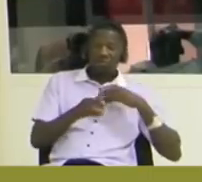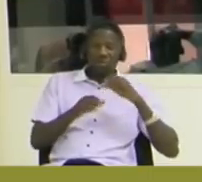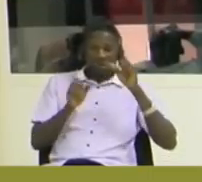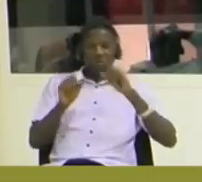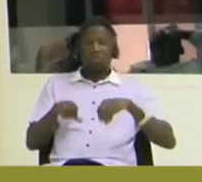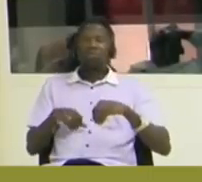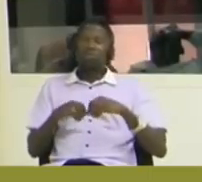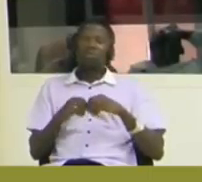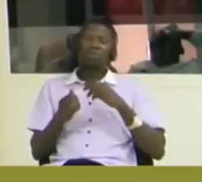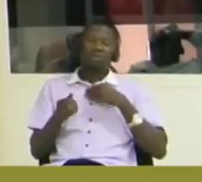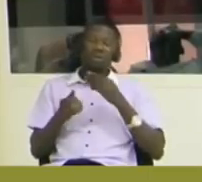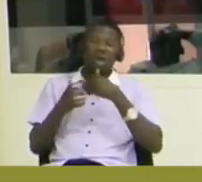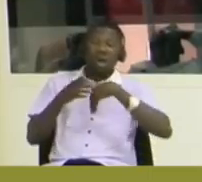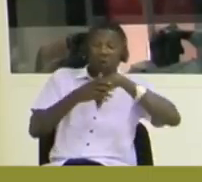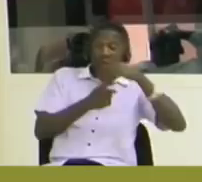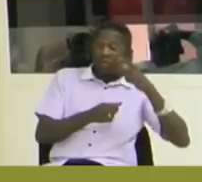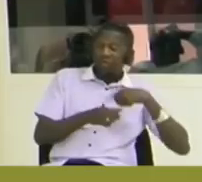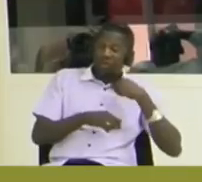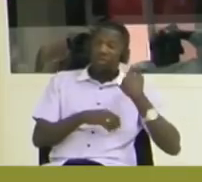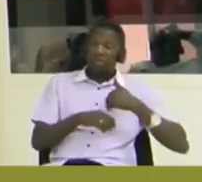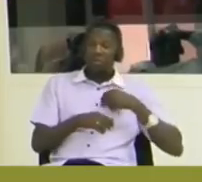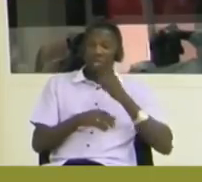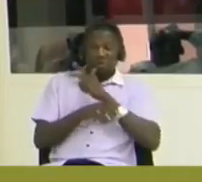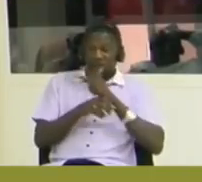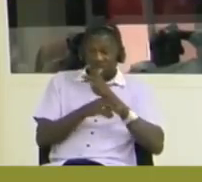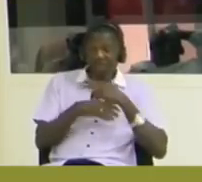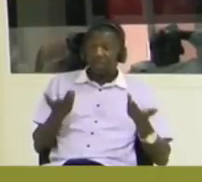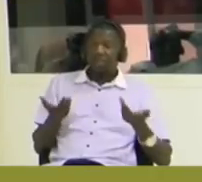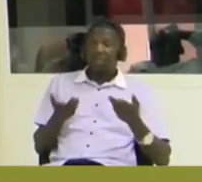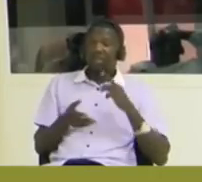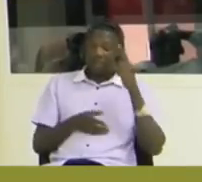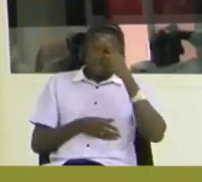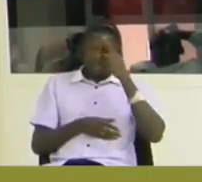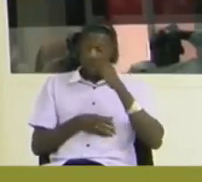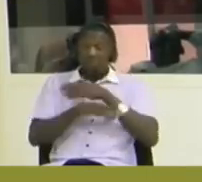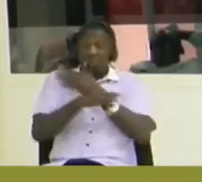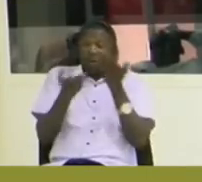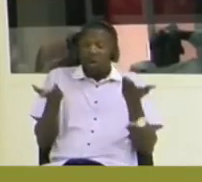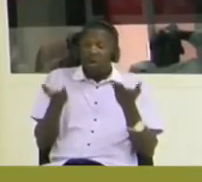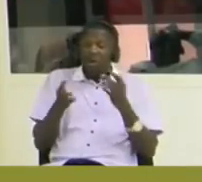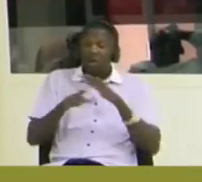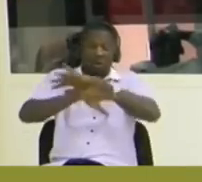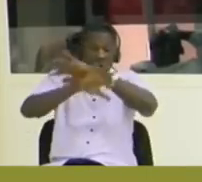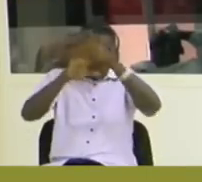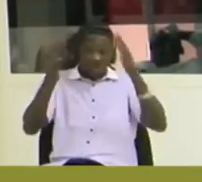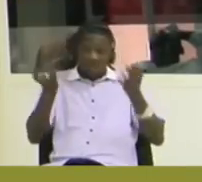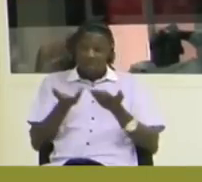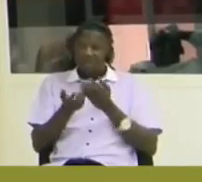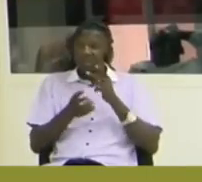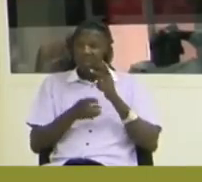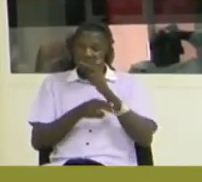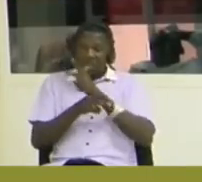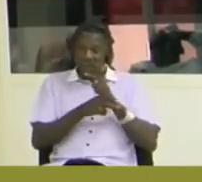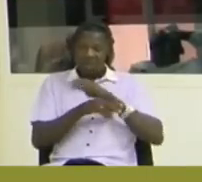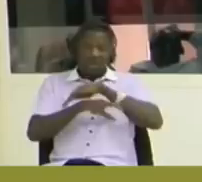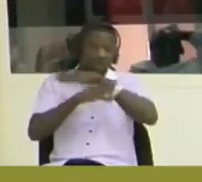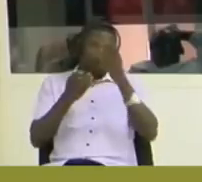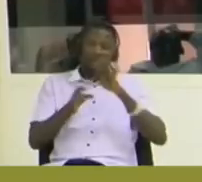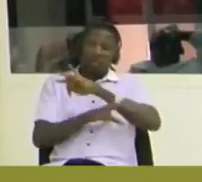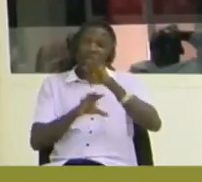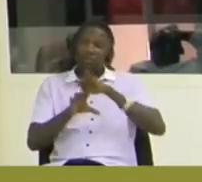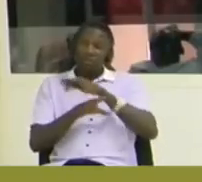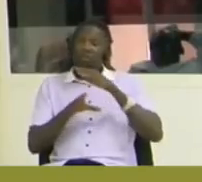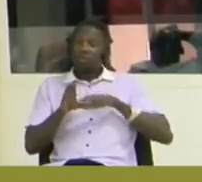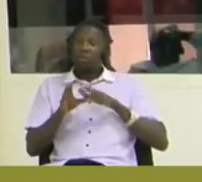the guards. That is the reason why all these guards and the family members were removed from